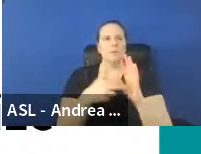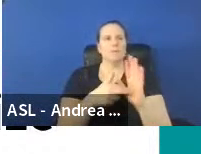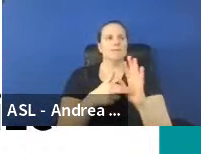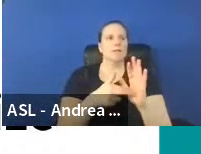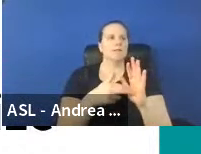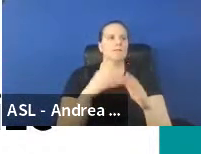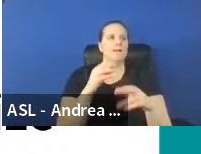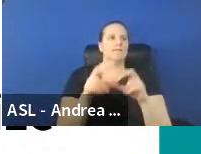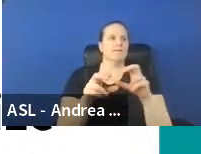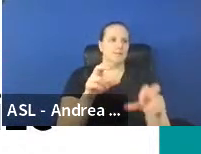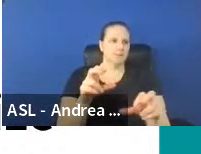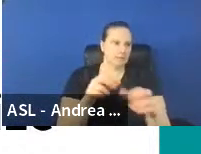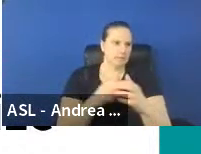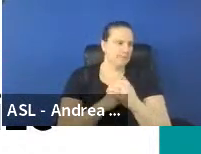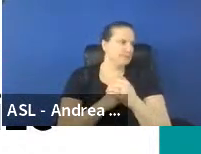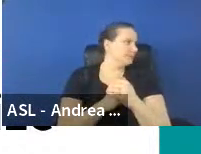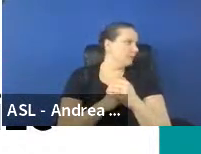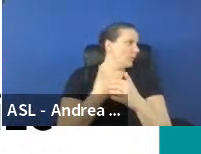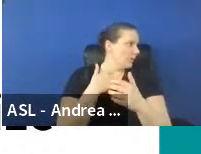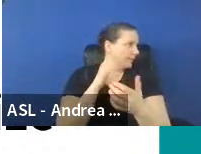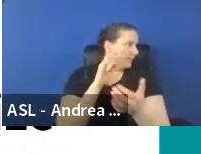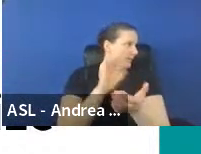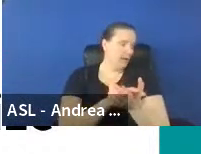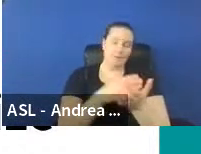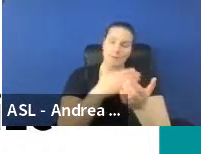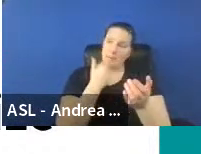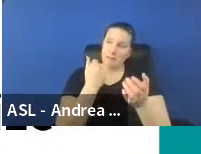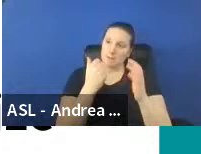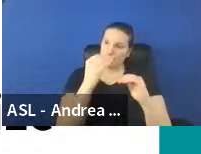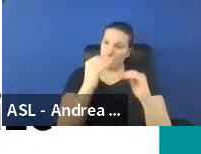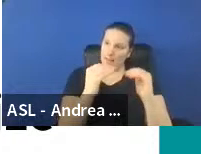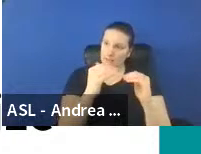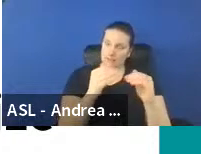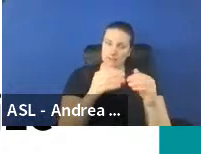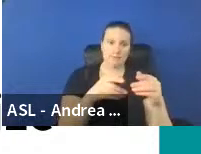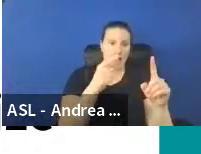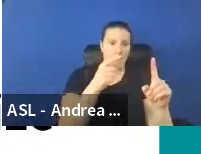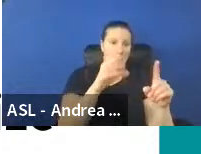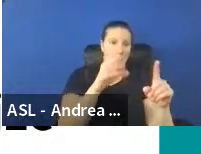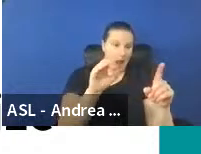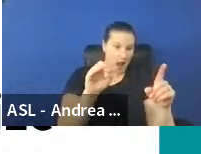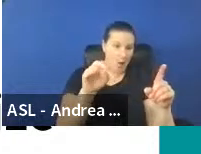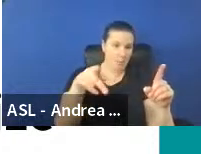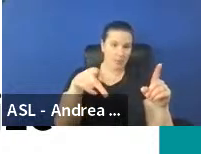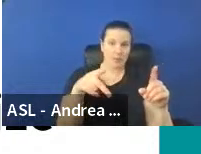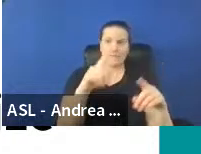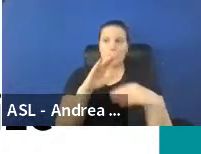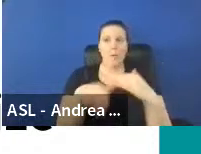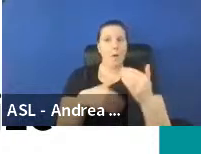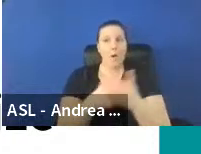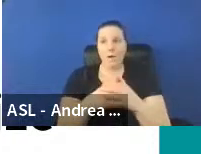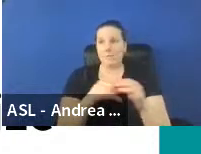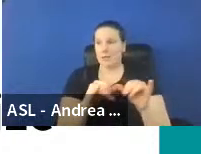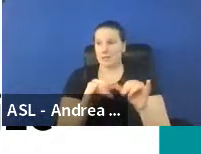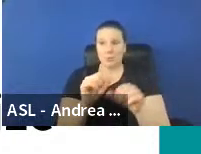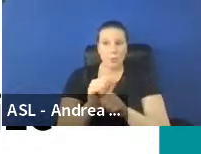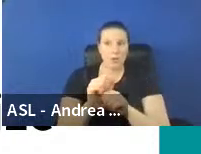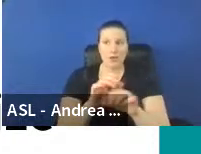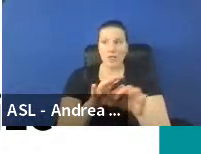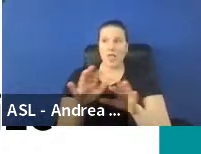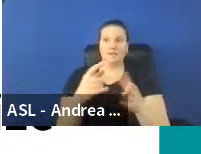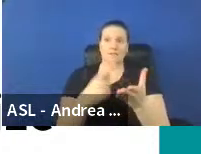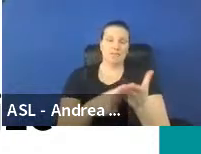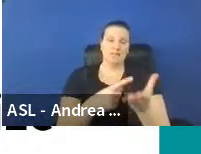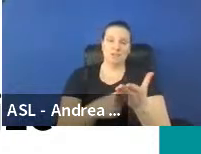transit investments that we believe best balance the outputs from all of the measures work that we've done, as well as the discussions